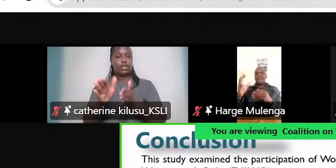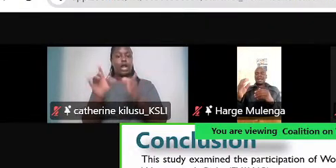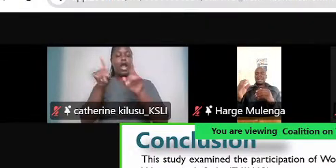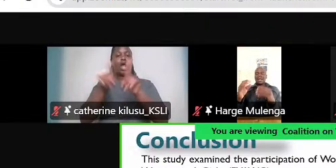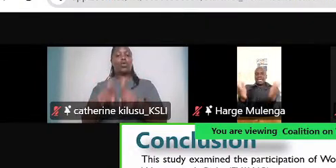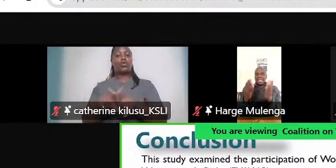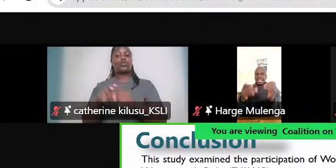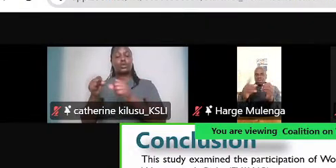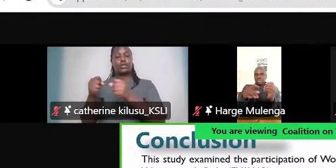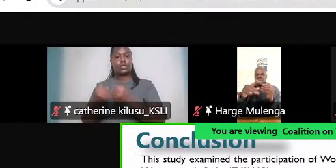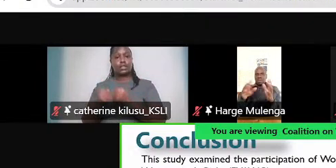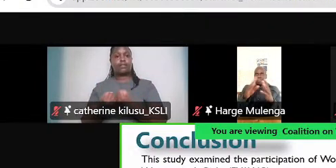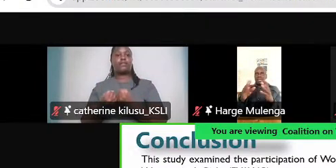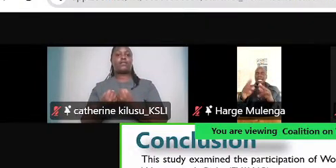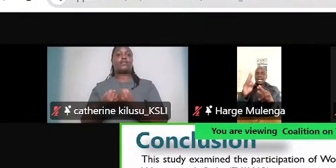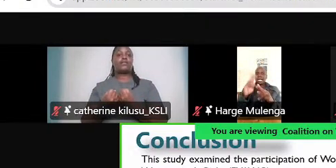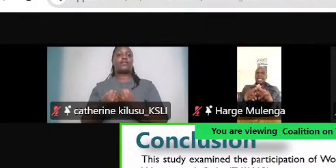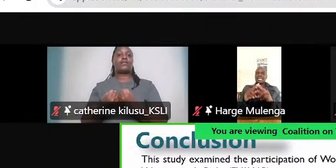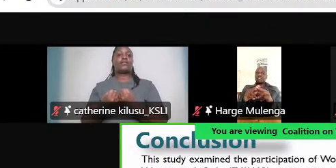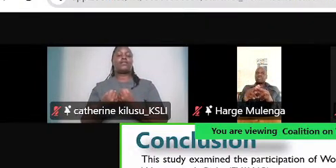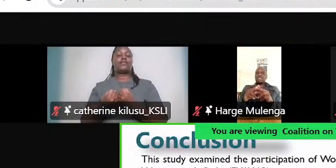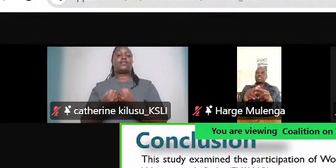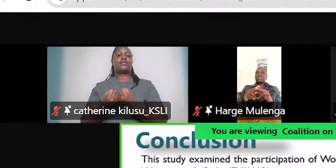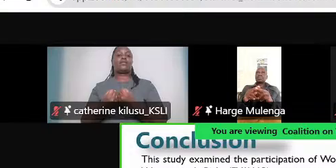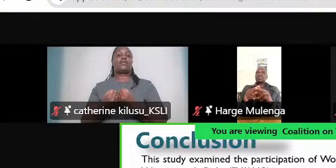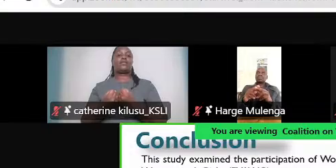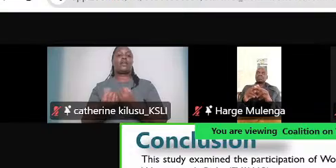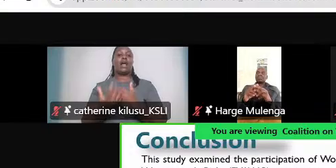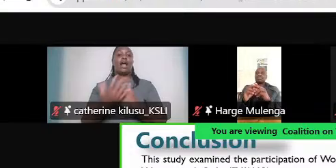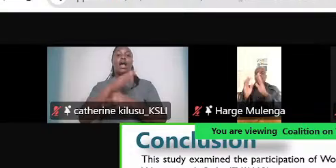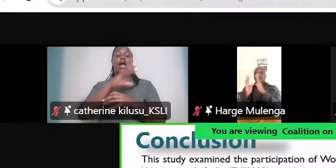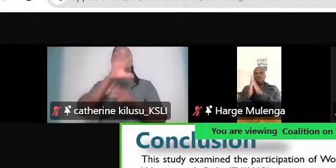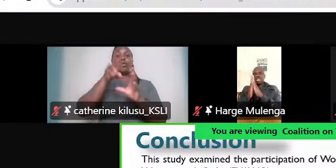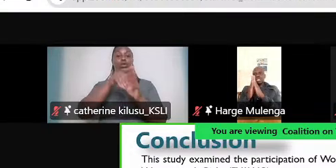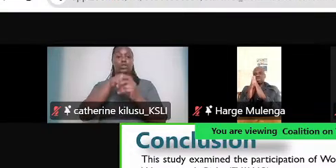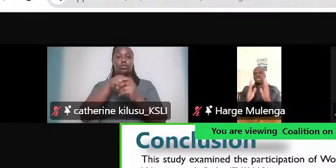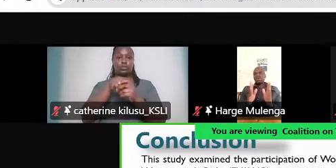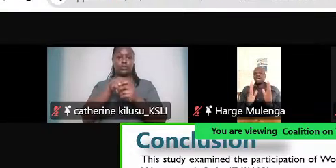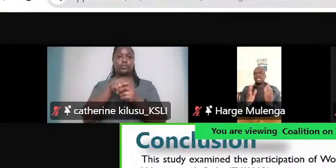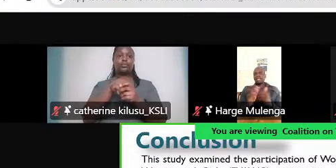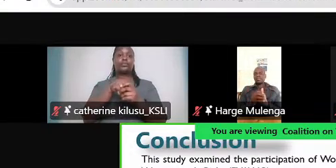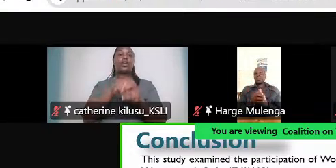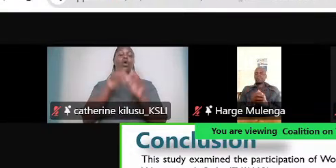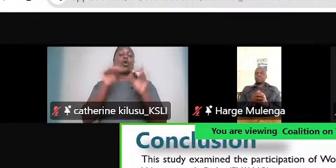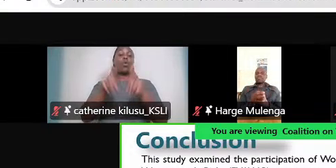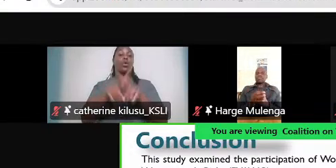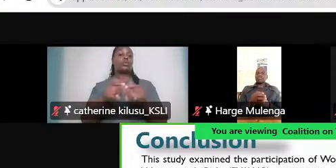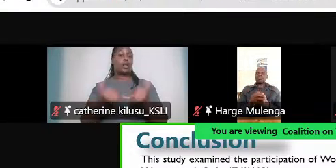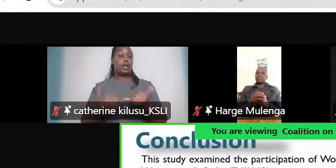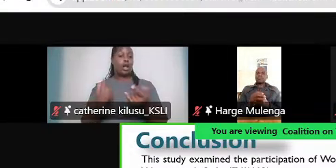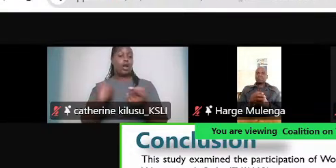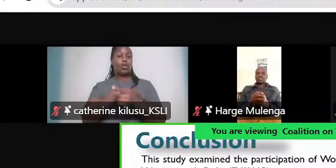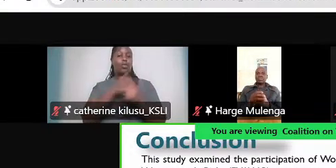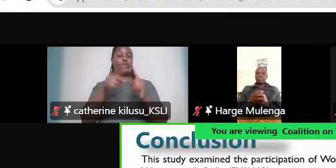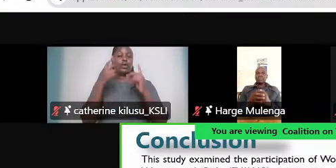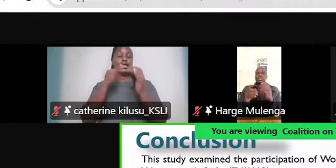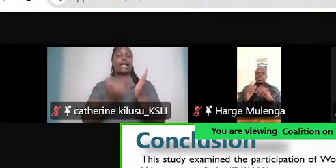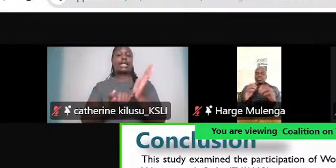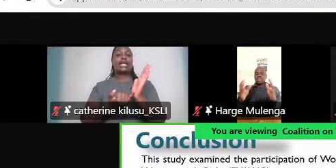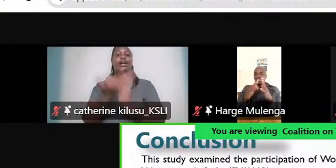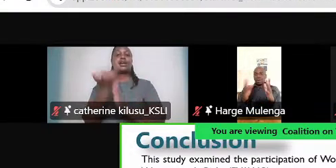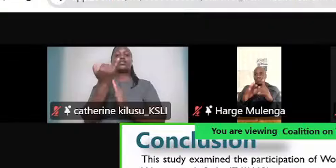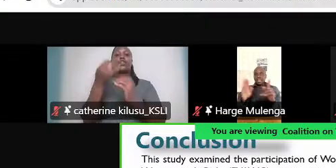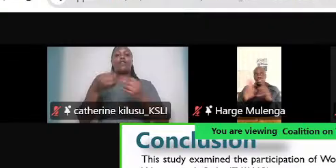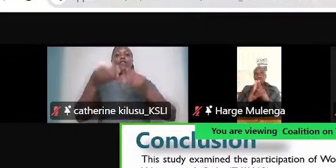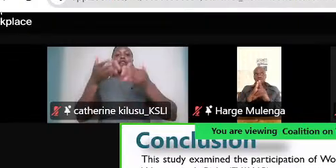accommodation. In terms of, we're looking at includes formal representation